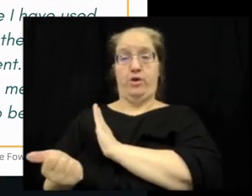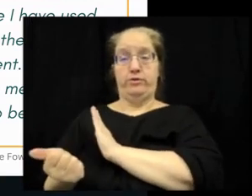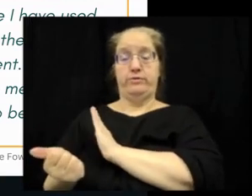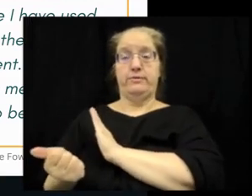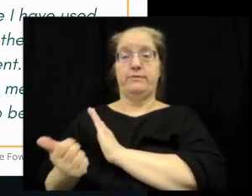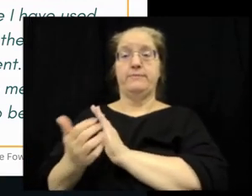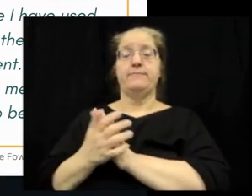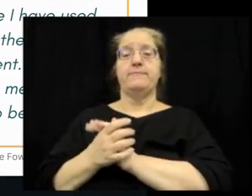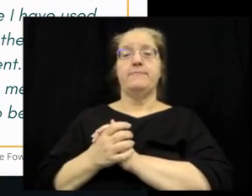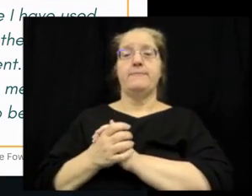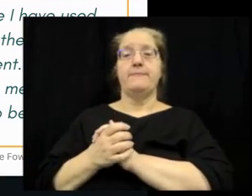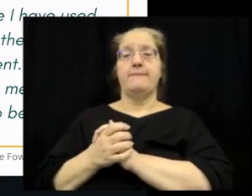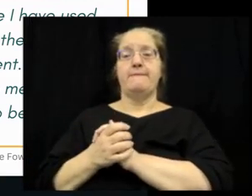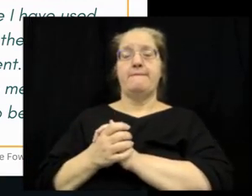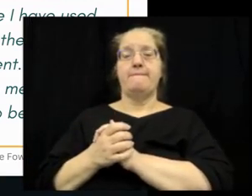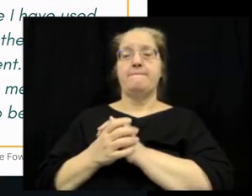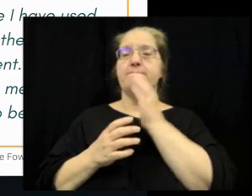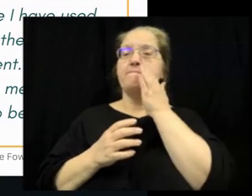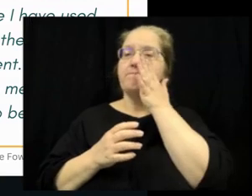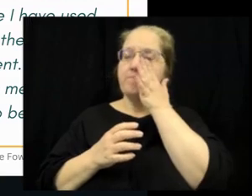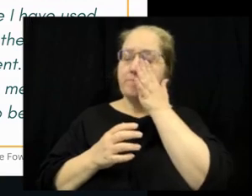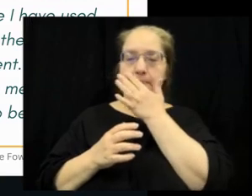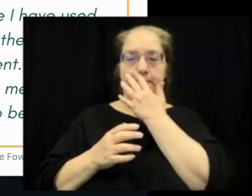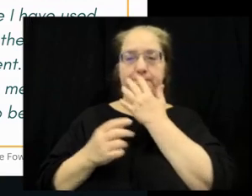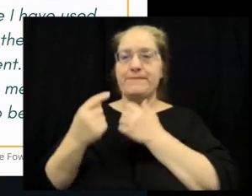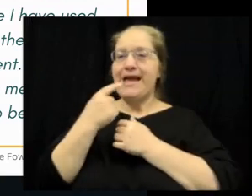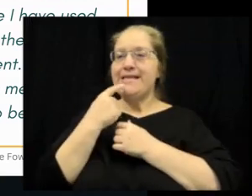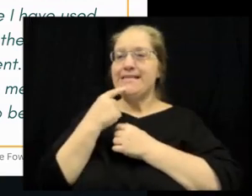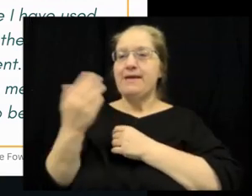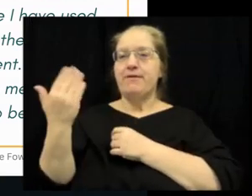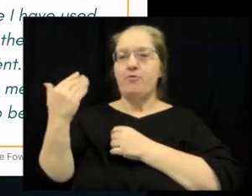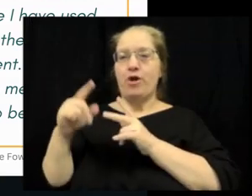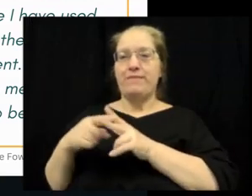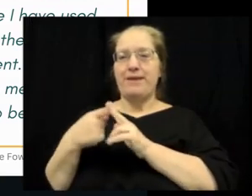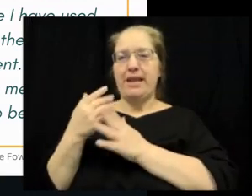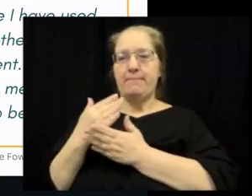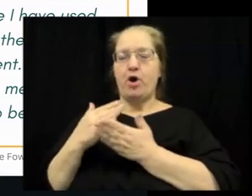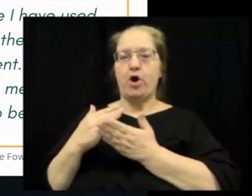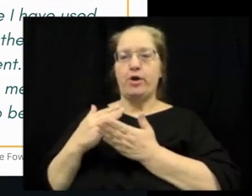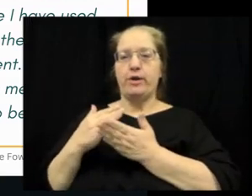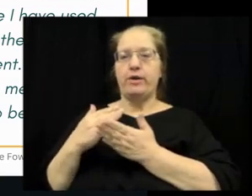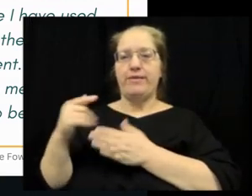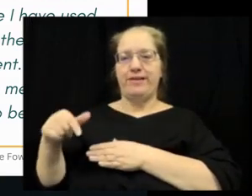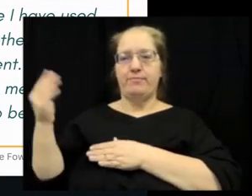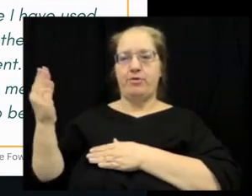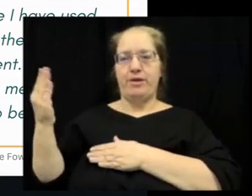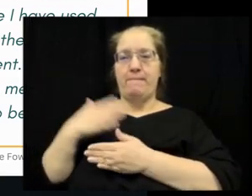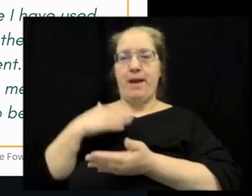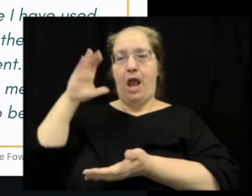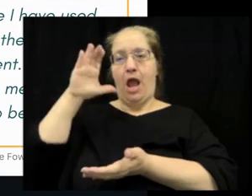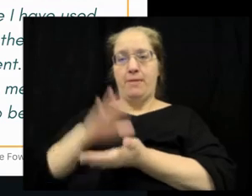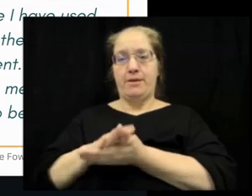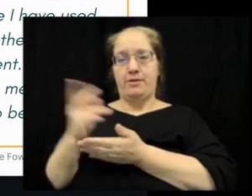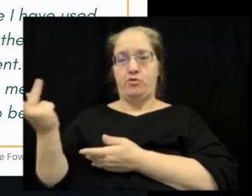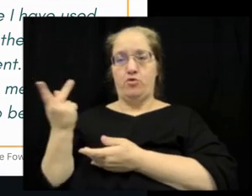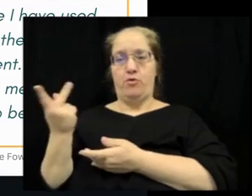And so as I mentioned before in the beginning part of this presentation, my husband and I